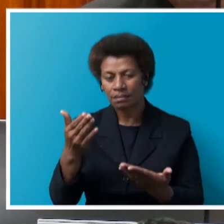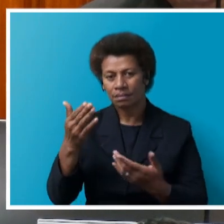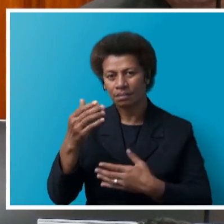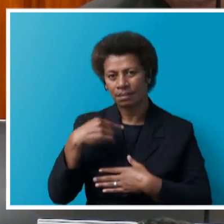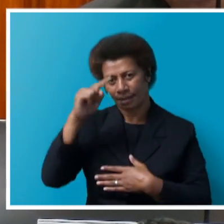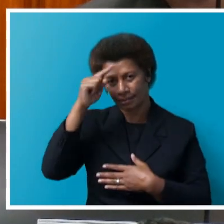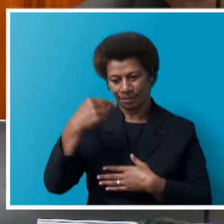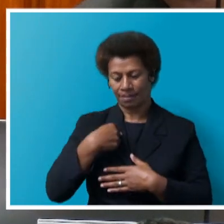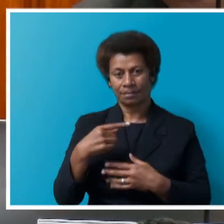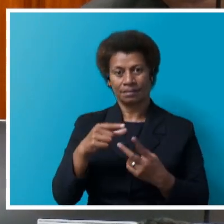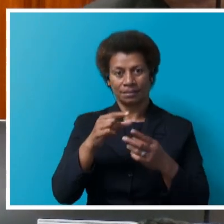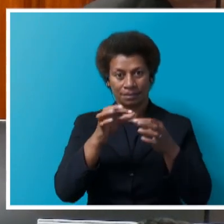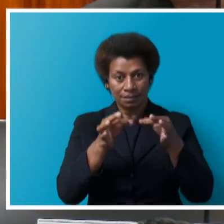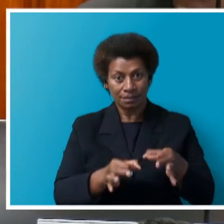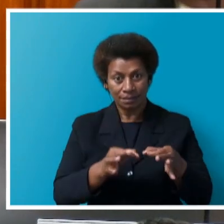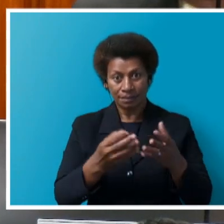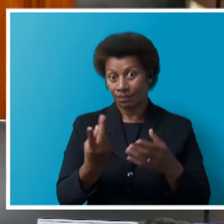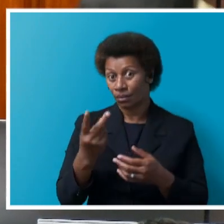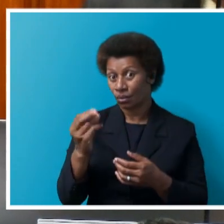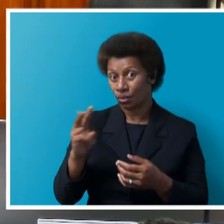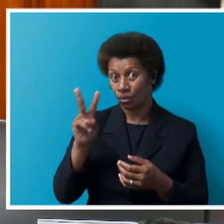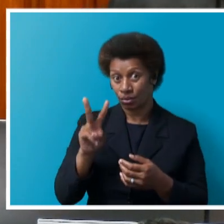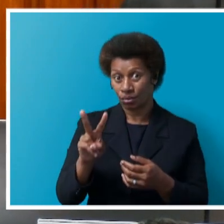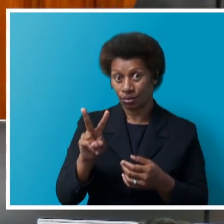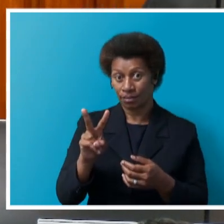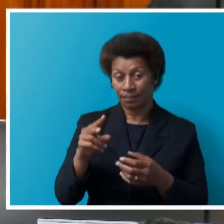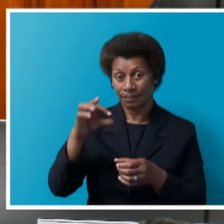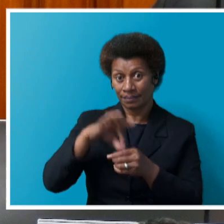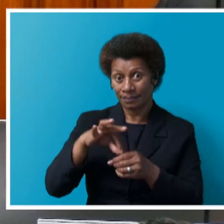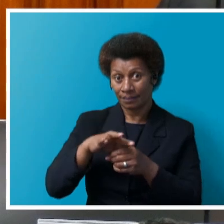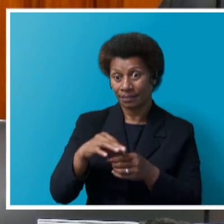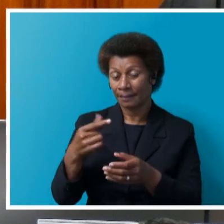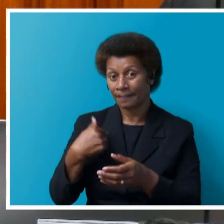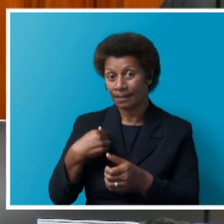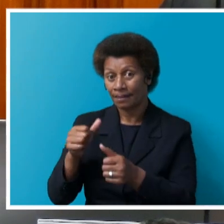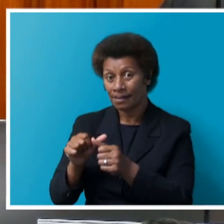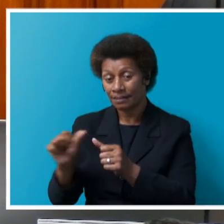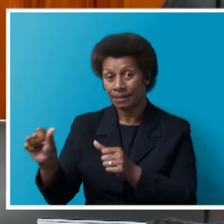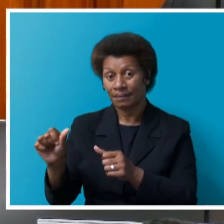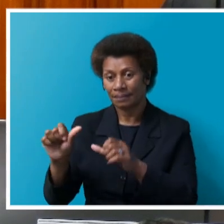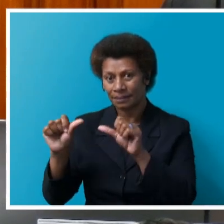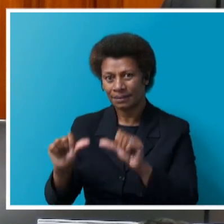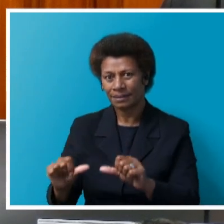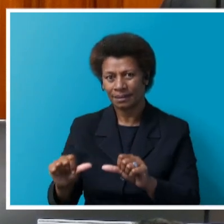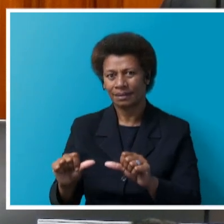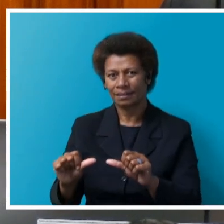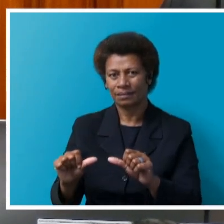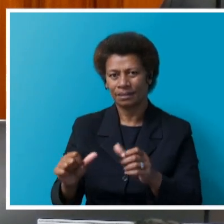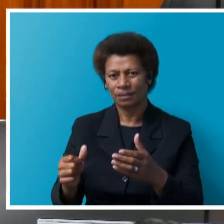significance. After the 2022 elections, His Excellency the Turangana Timodata as President carried out his duty with